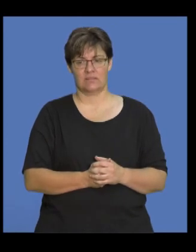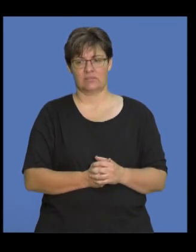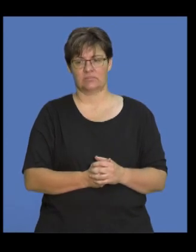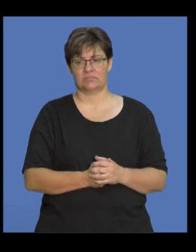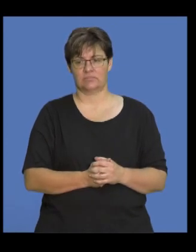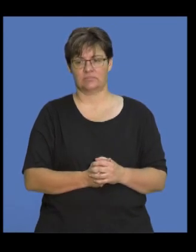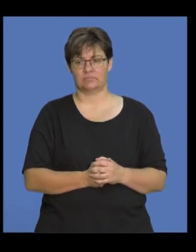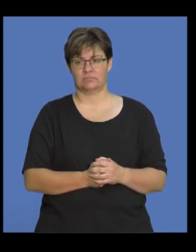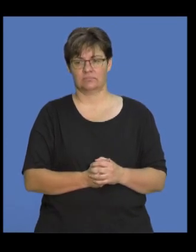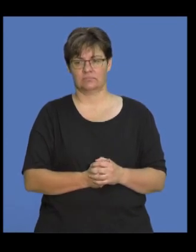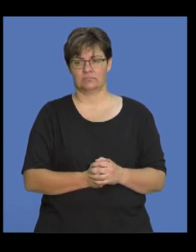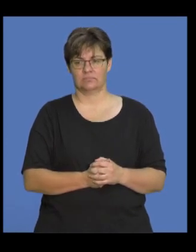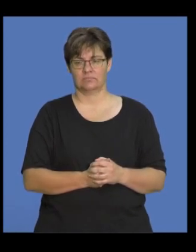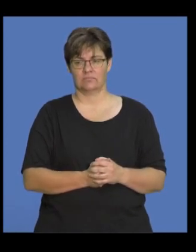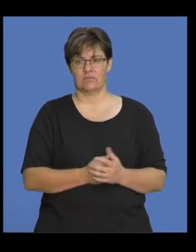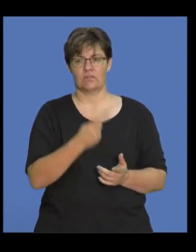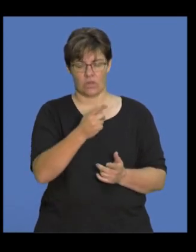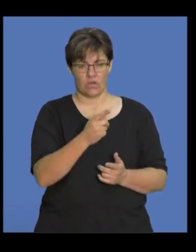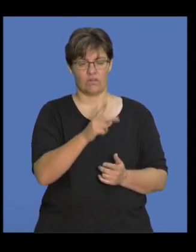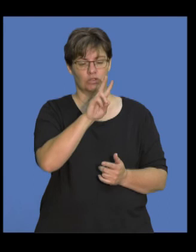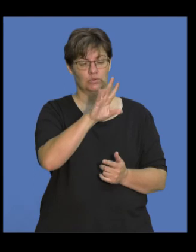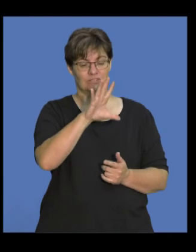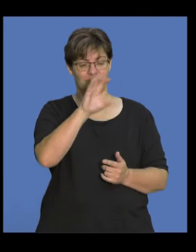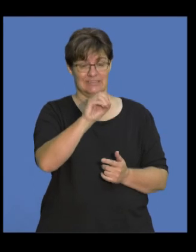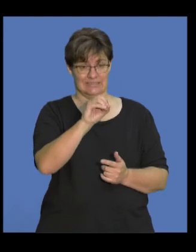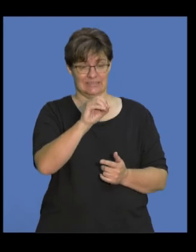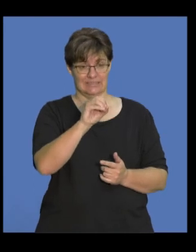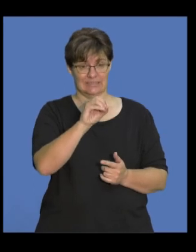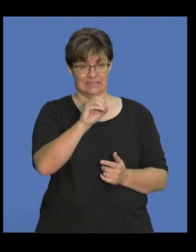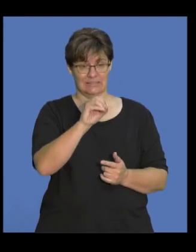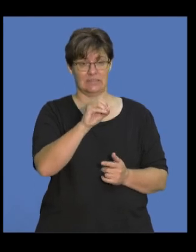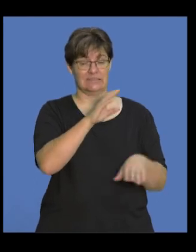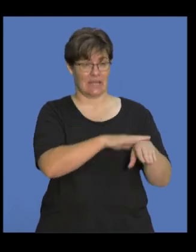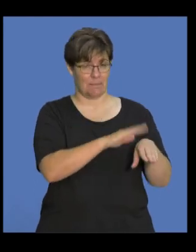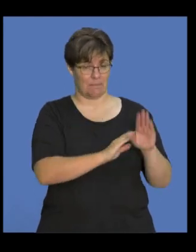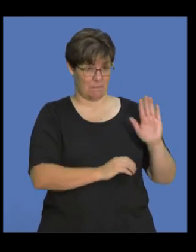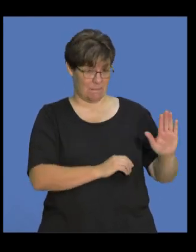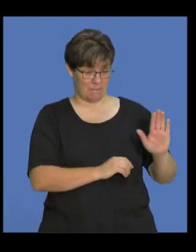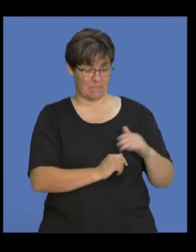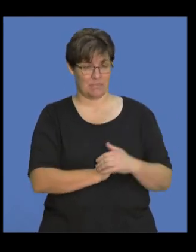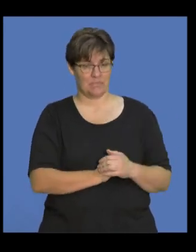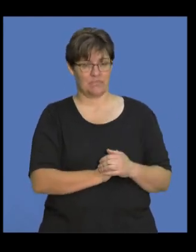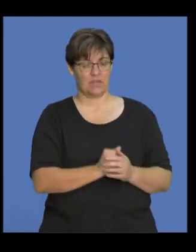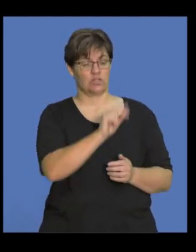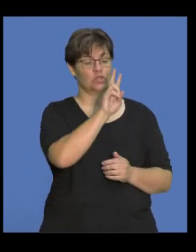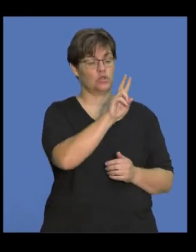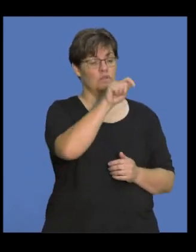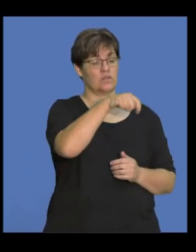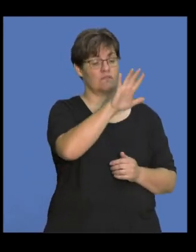So Sipho actually paid 250 rands at the time, so it means it will be